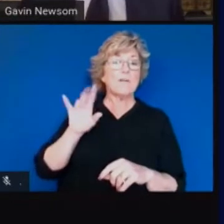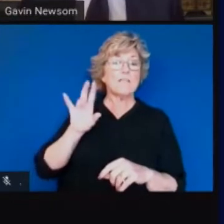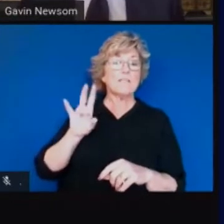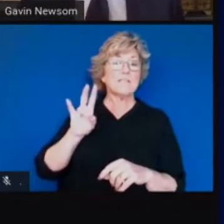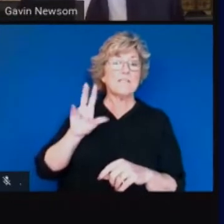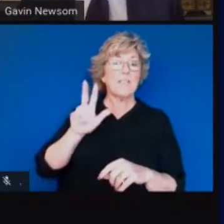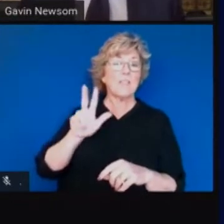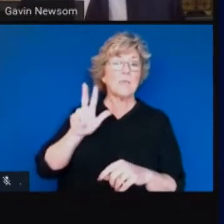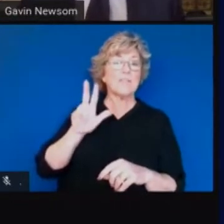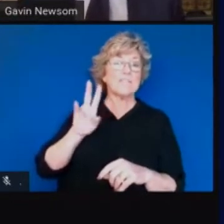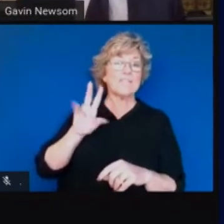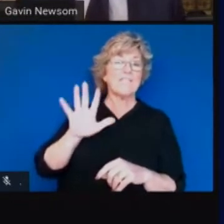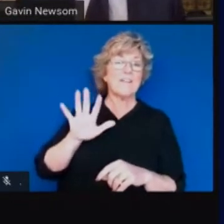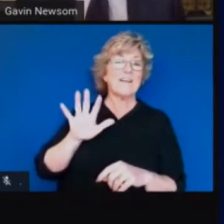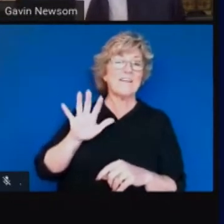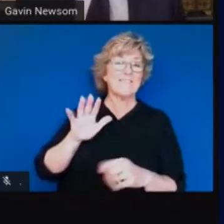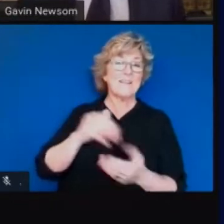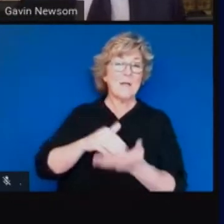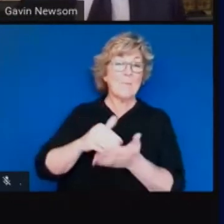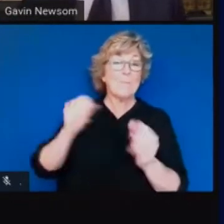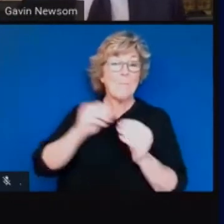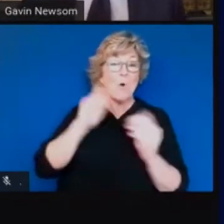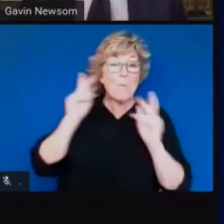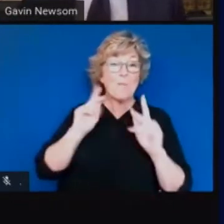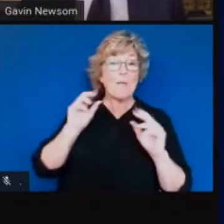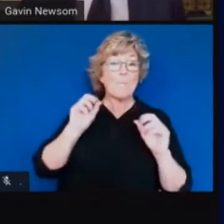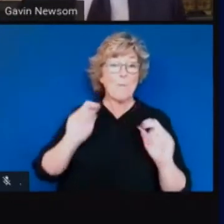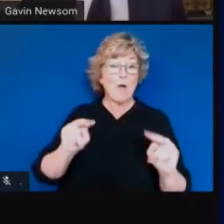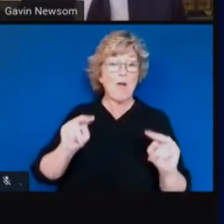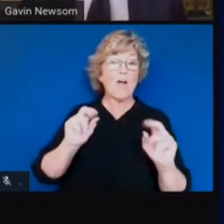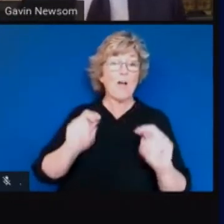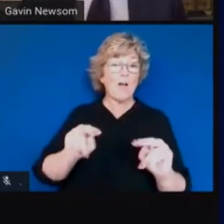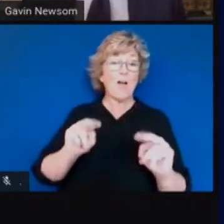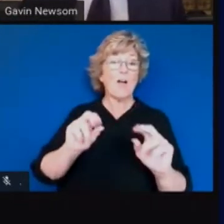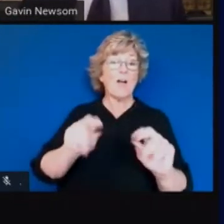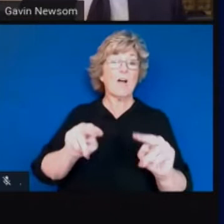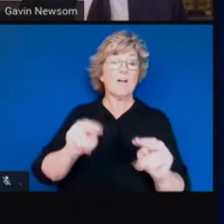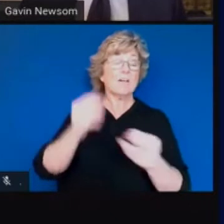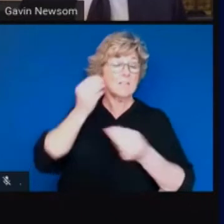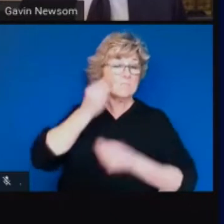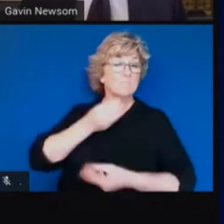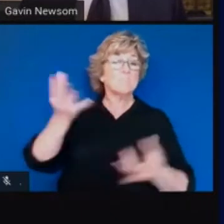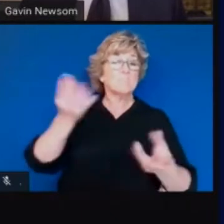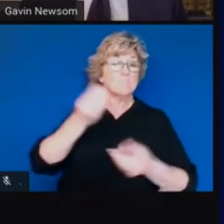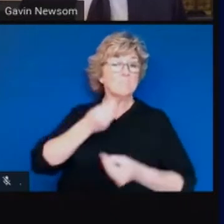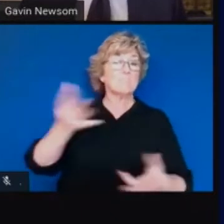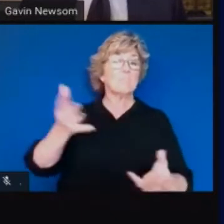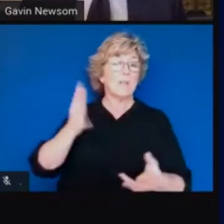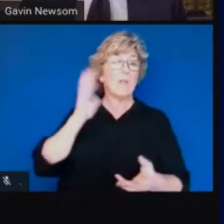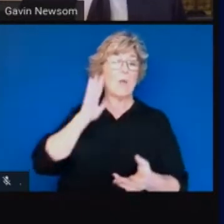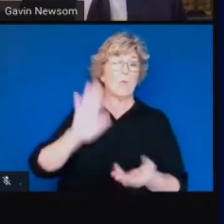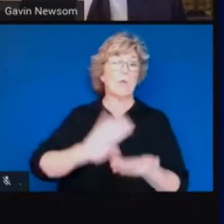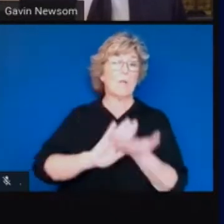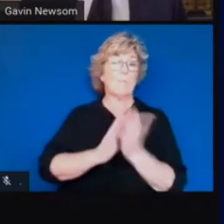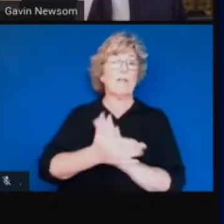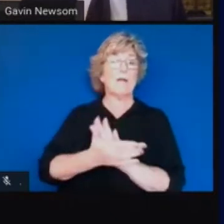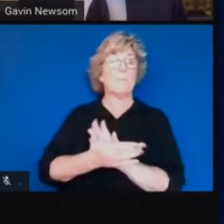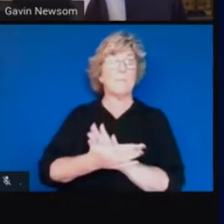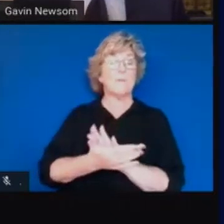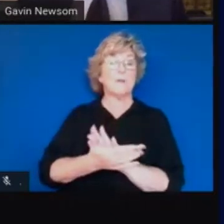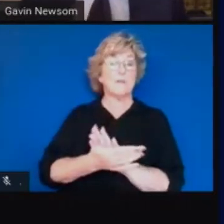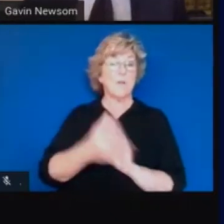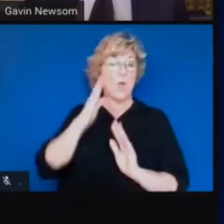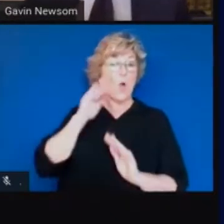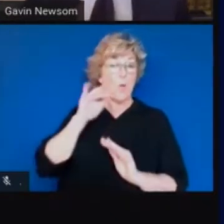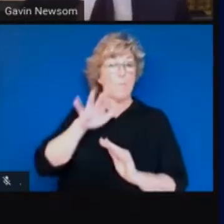Californians doing this. The more people that do it, the more effective this notification tool will become. And so I hope